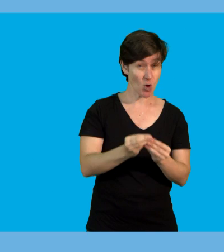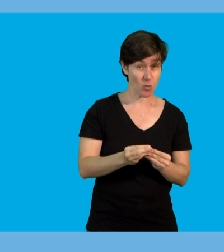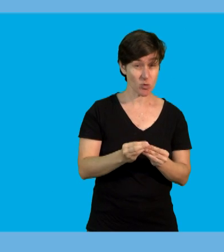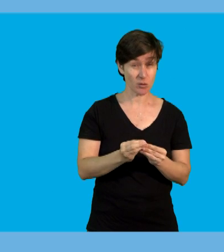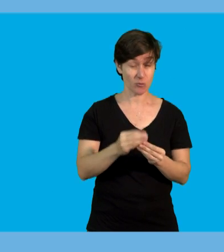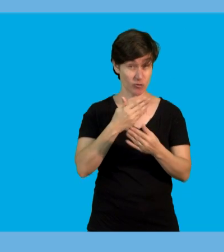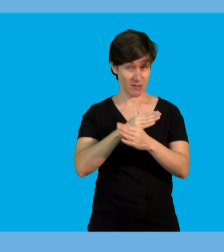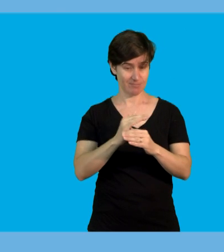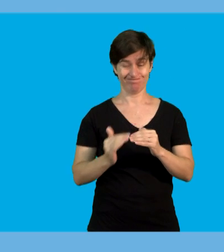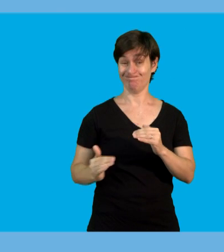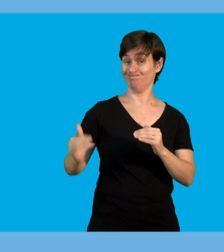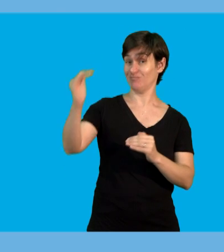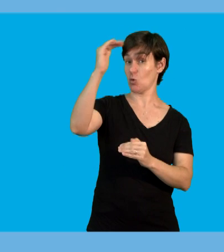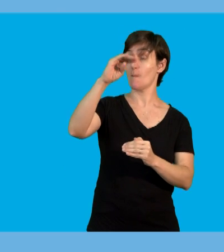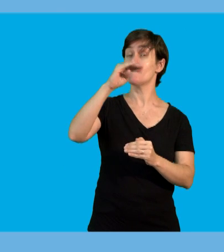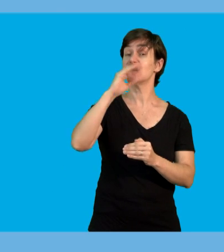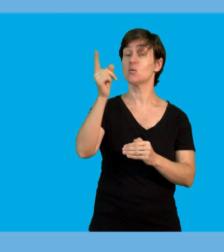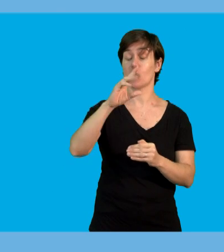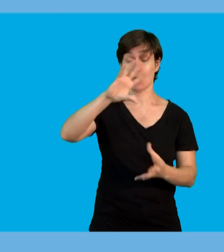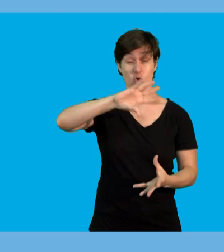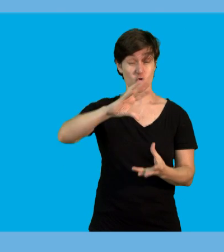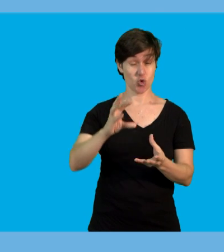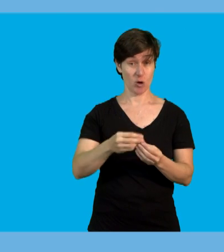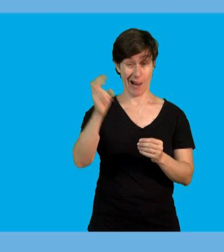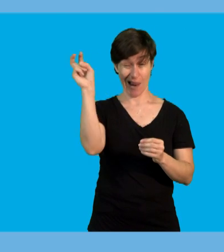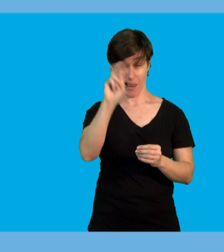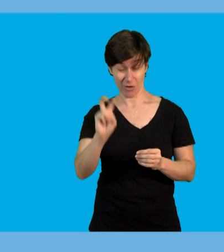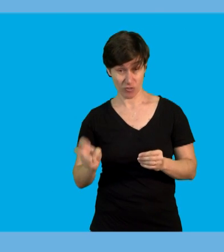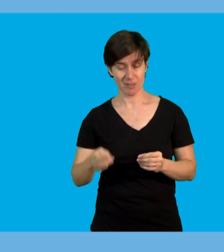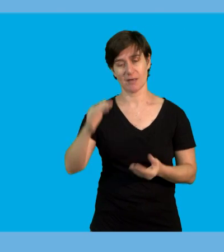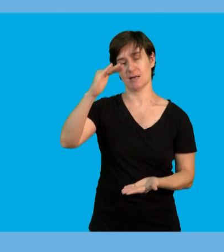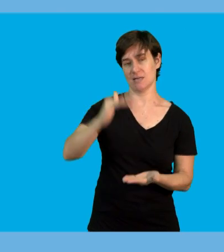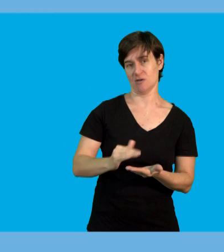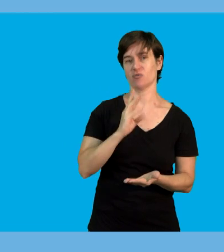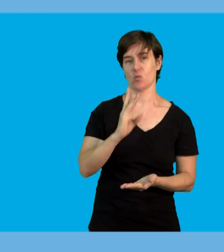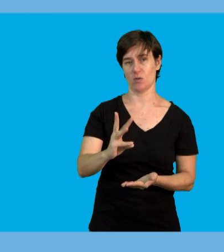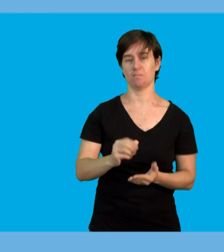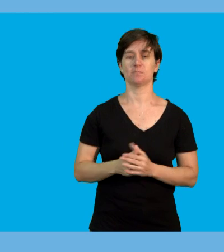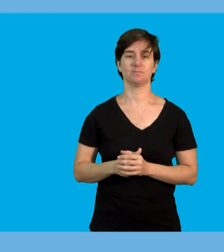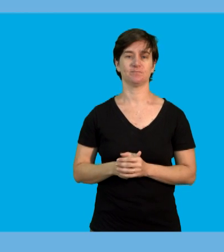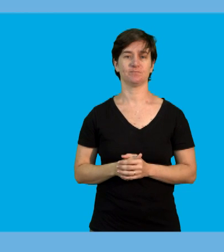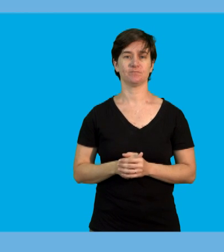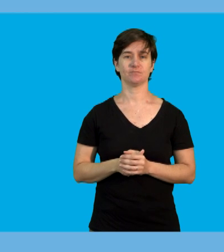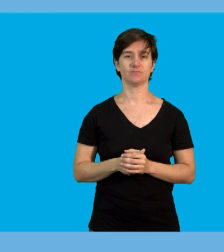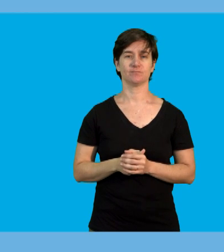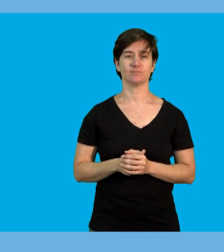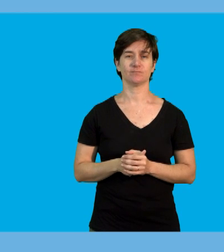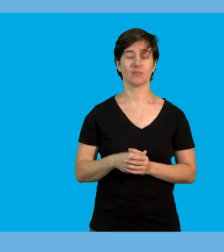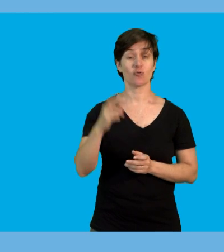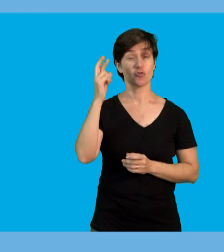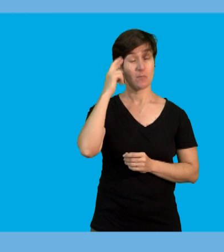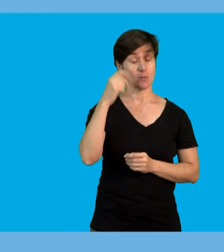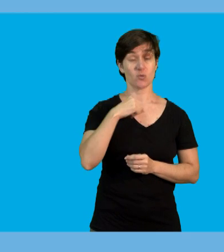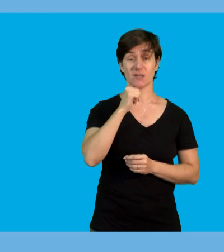resistance of the circuit is going to increase, and therefore the current strength is going to decrease. So remember, we are saying that